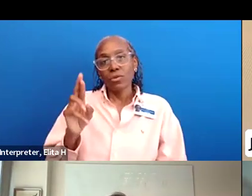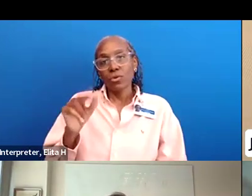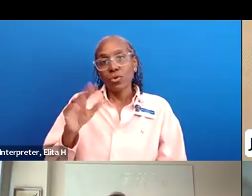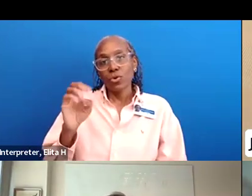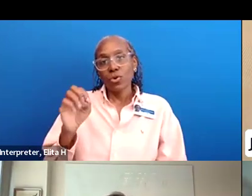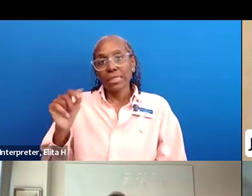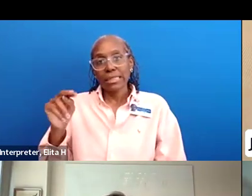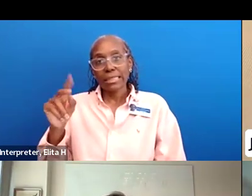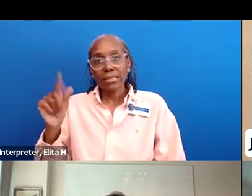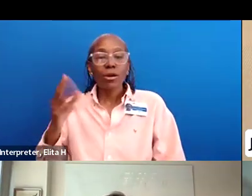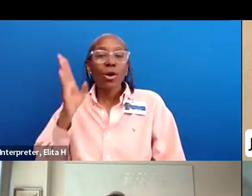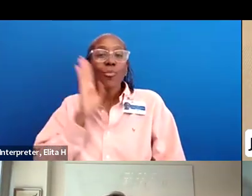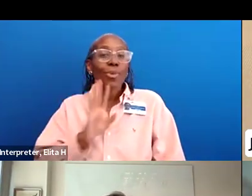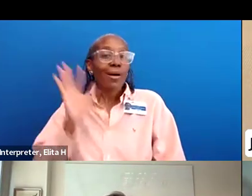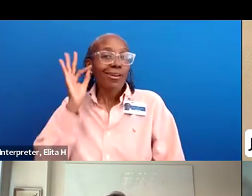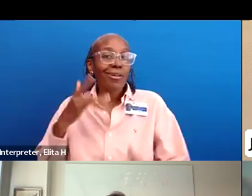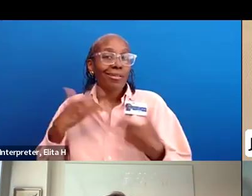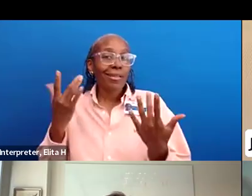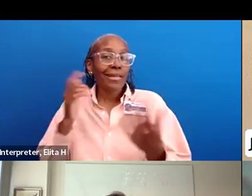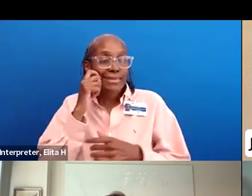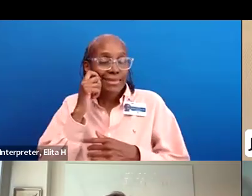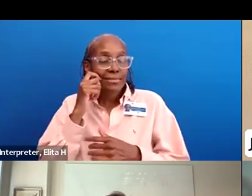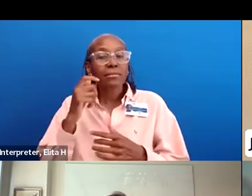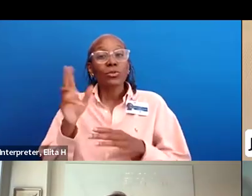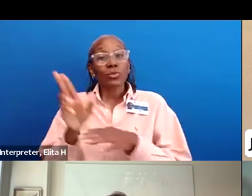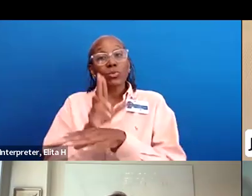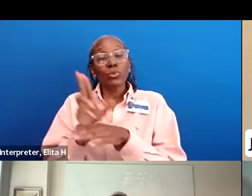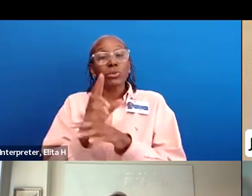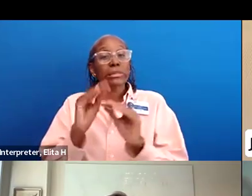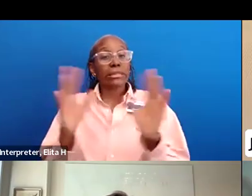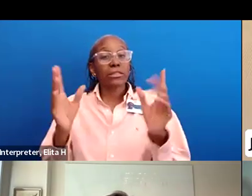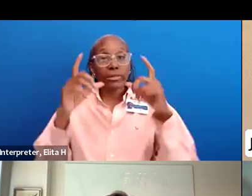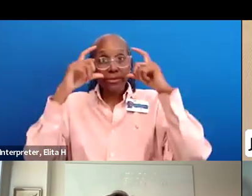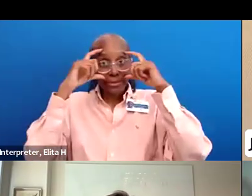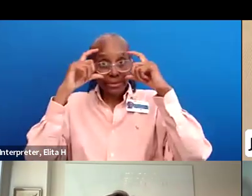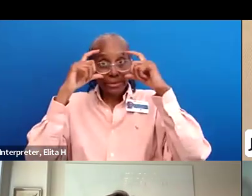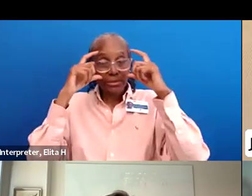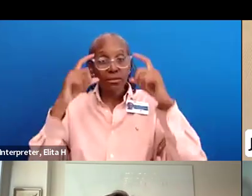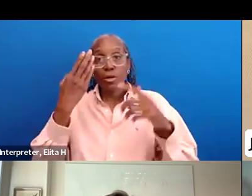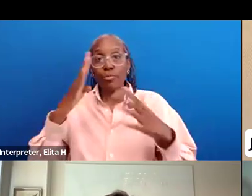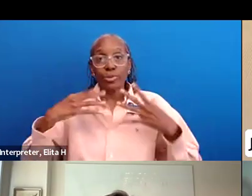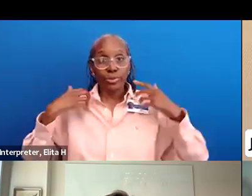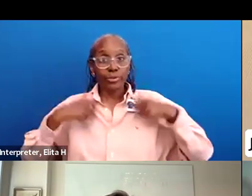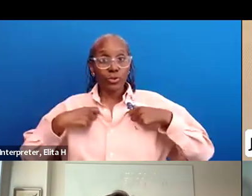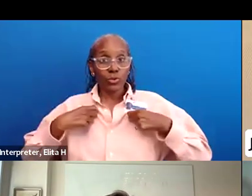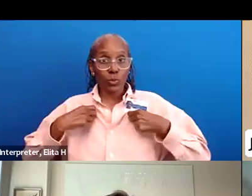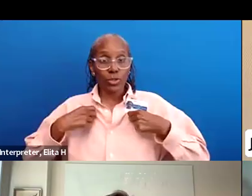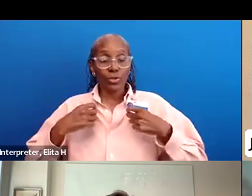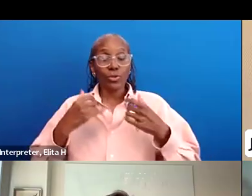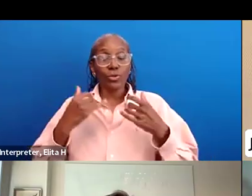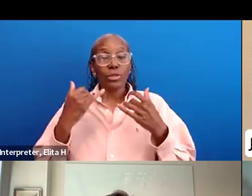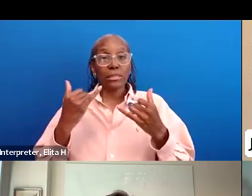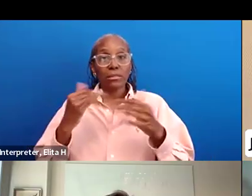brown hair. I'm lightly pigmented skin. I wear clear glasses. I have on a blue sweater, and